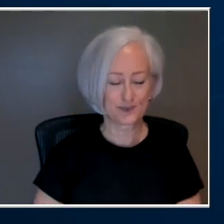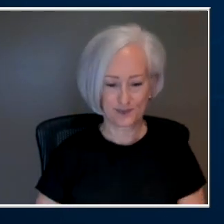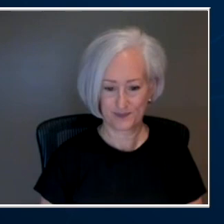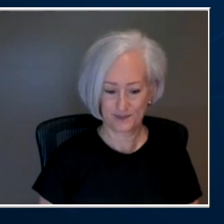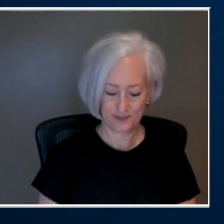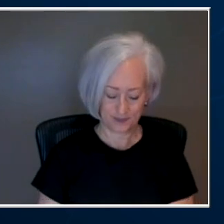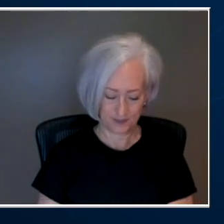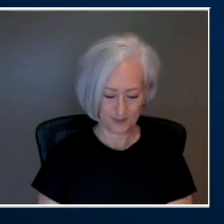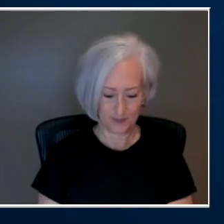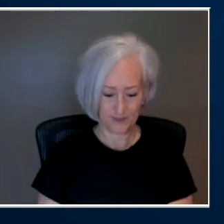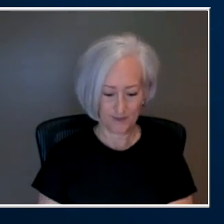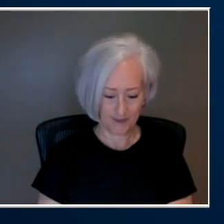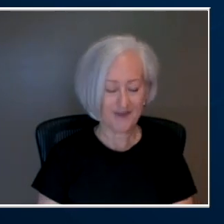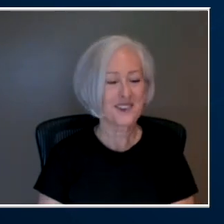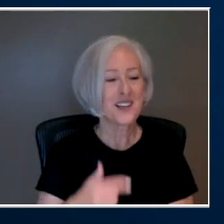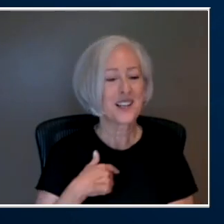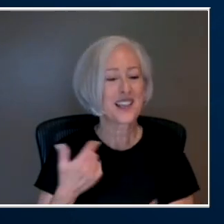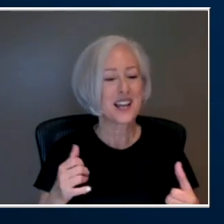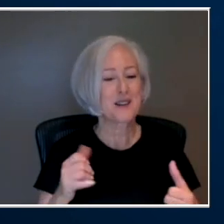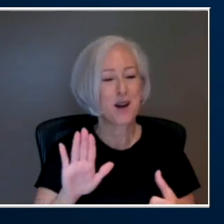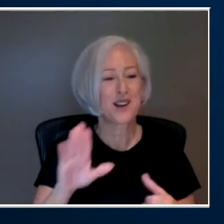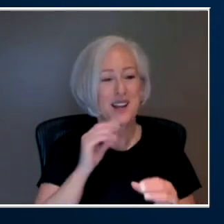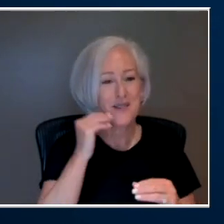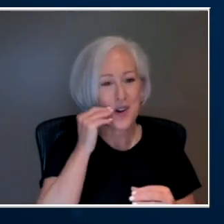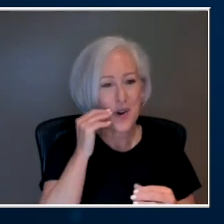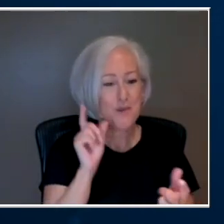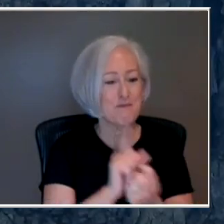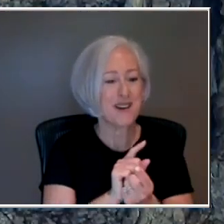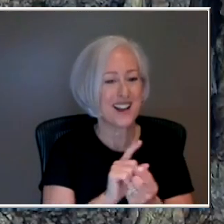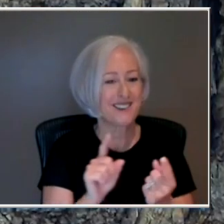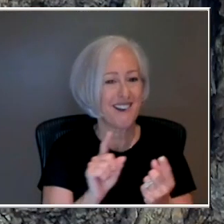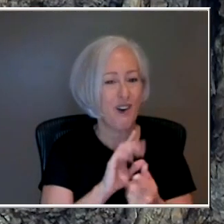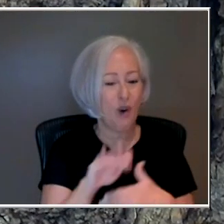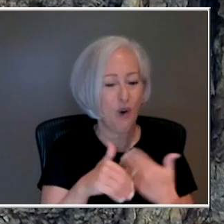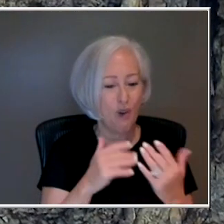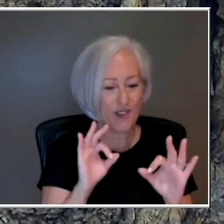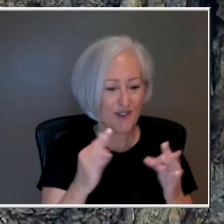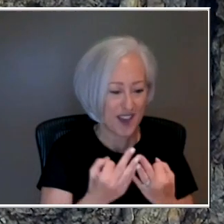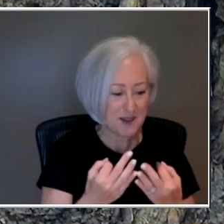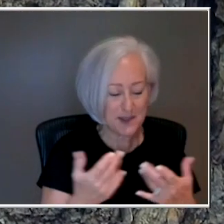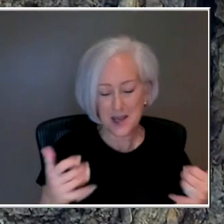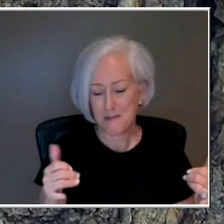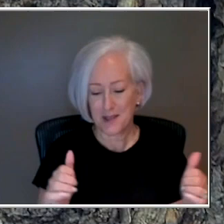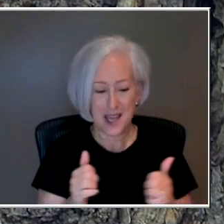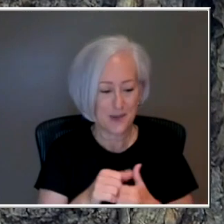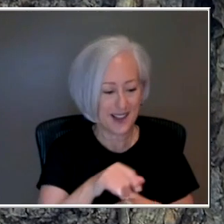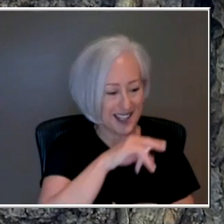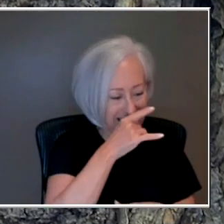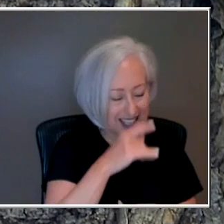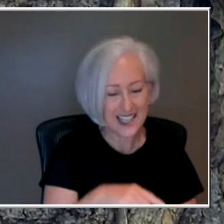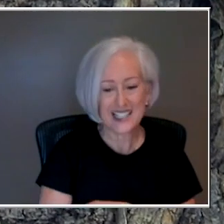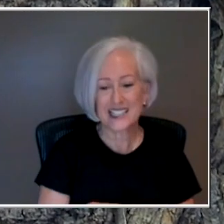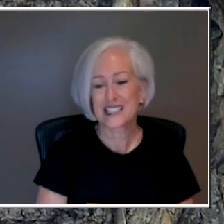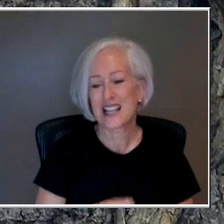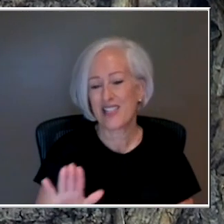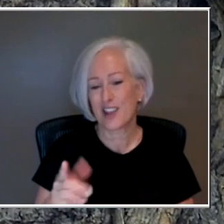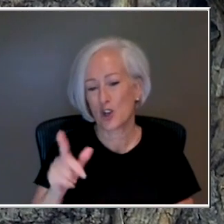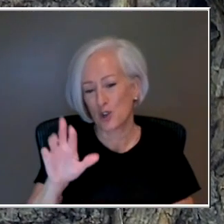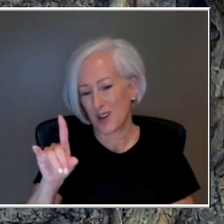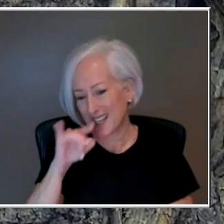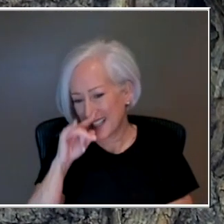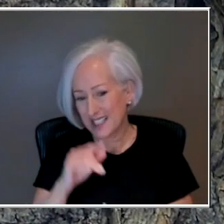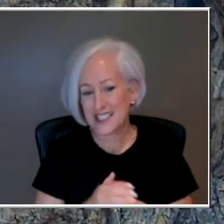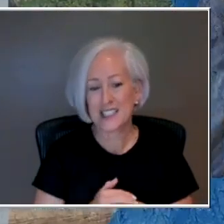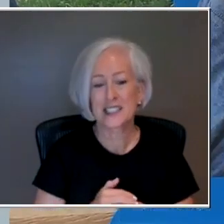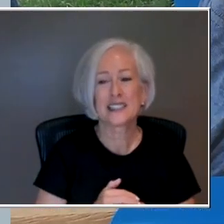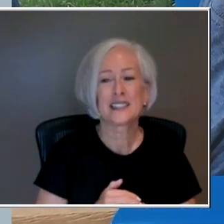they had a little party at their house where I got to meet all their family, and our kids got to play with their grandkids and stuff. And then